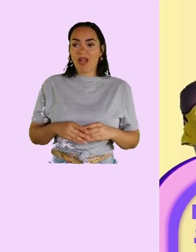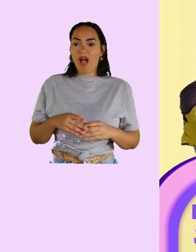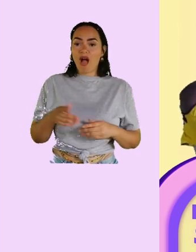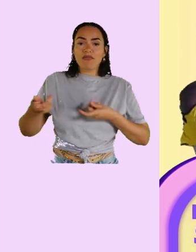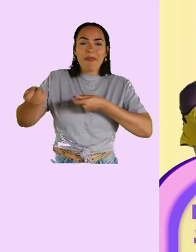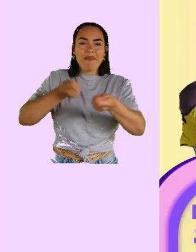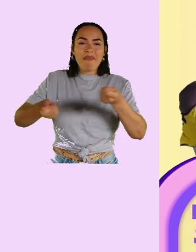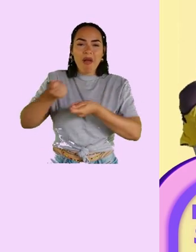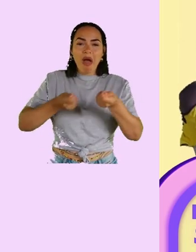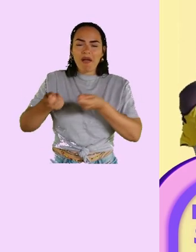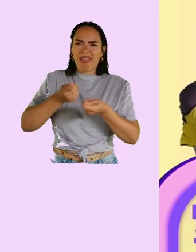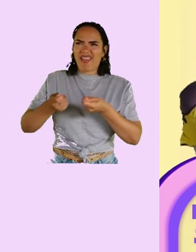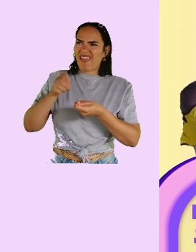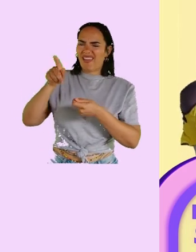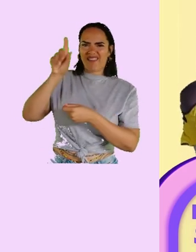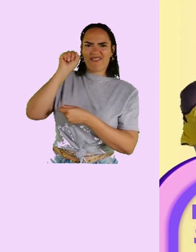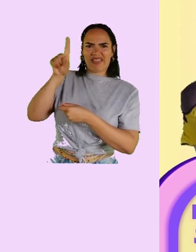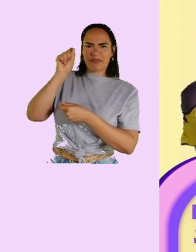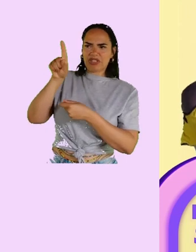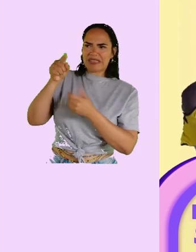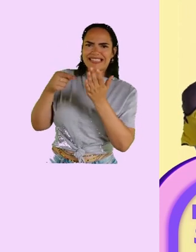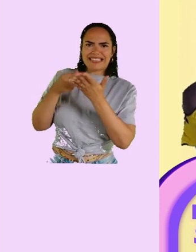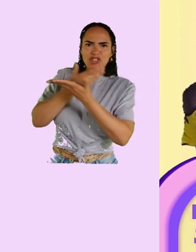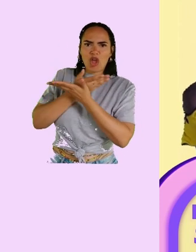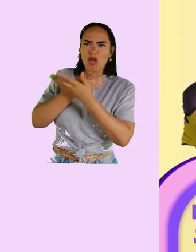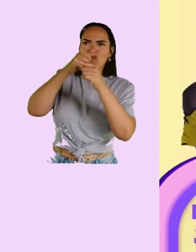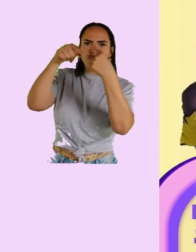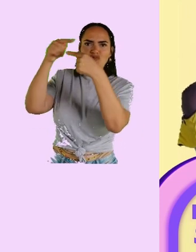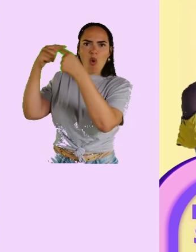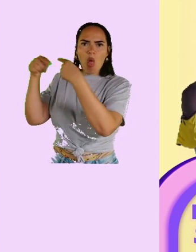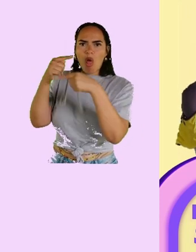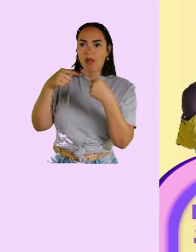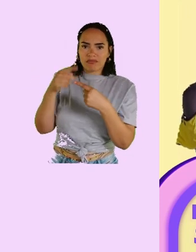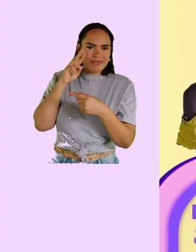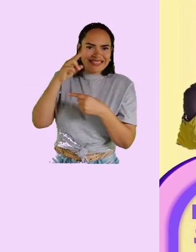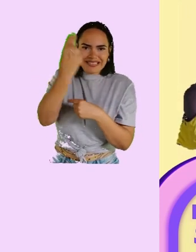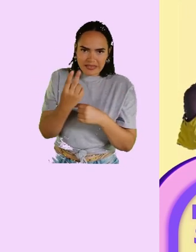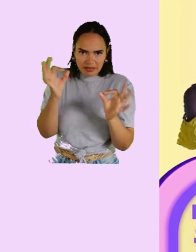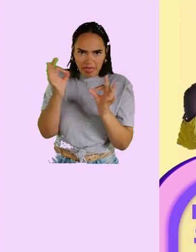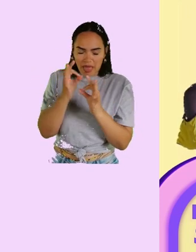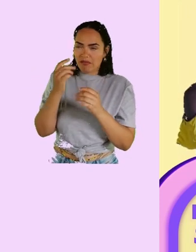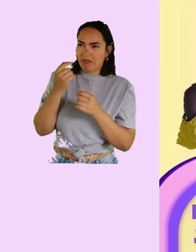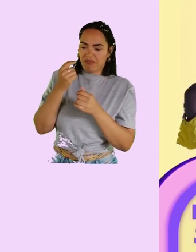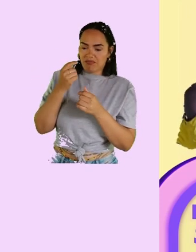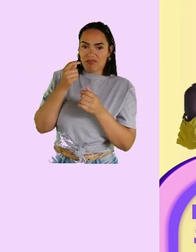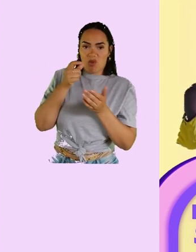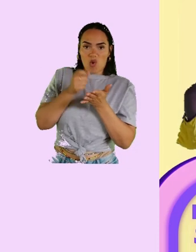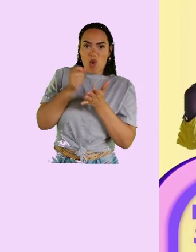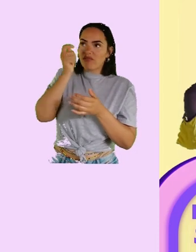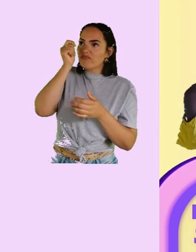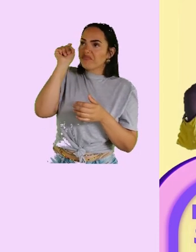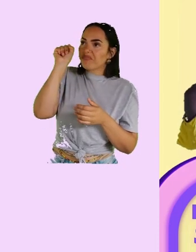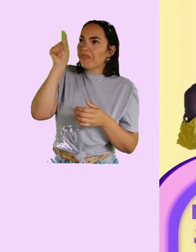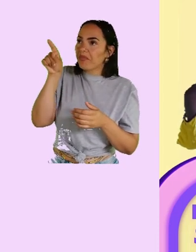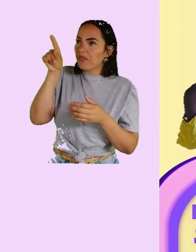had a t-shirt vending machine. And the shirts were rolled up, so you couldn't see the design. But yeah, I put in 50p, and I